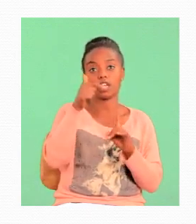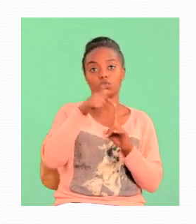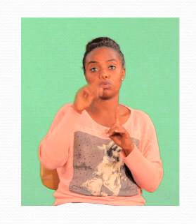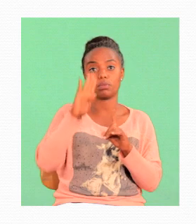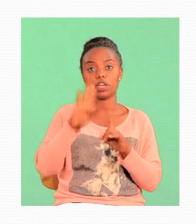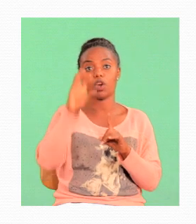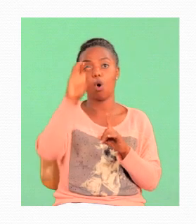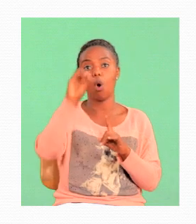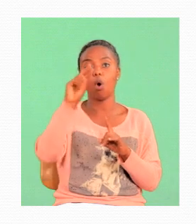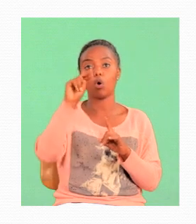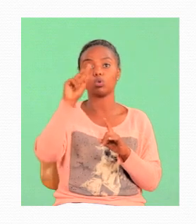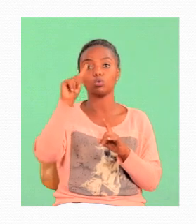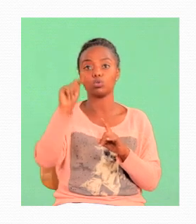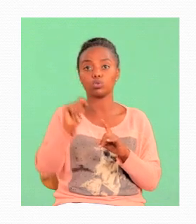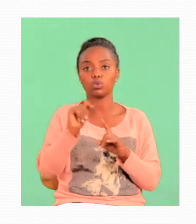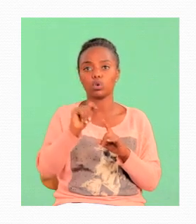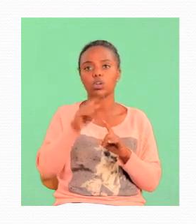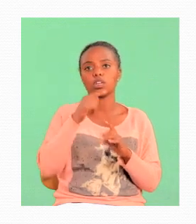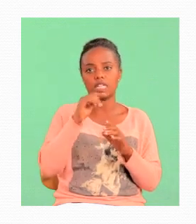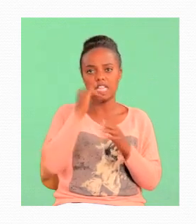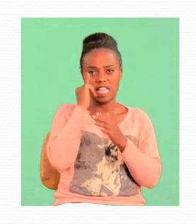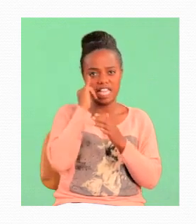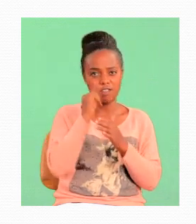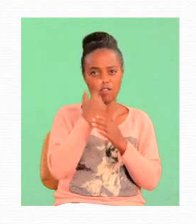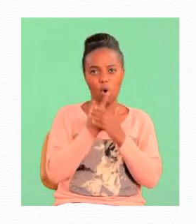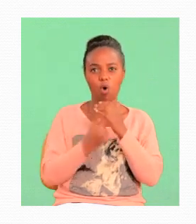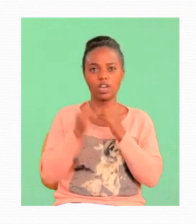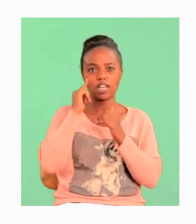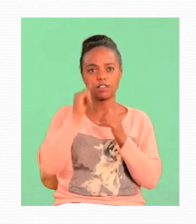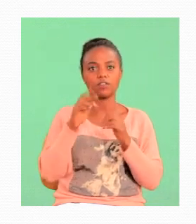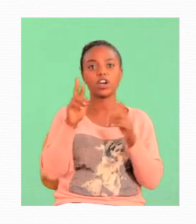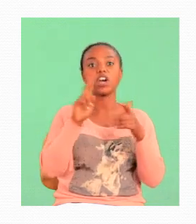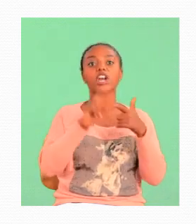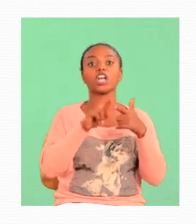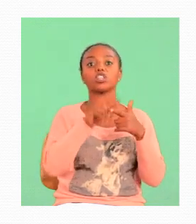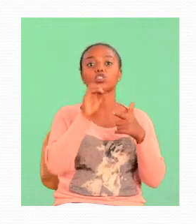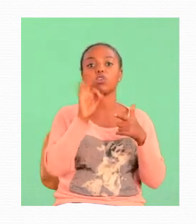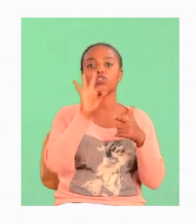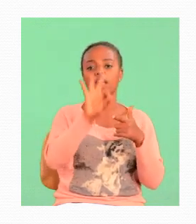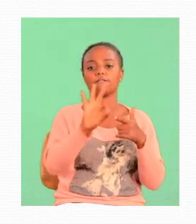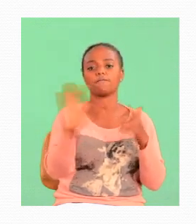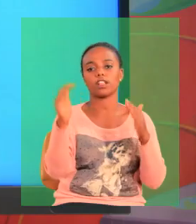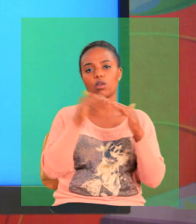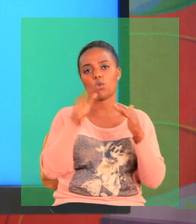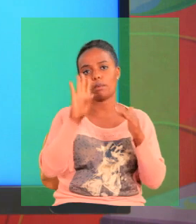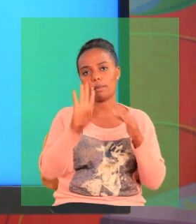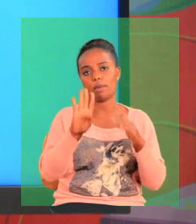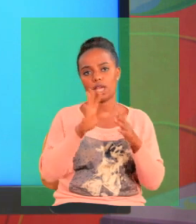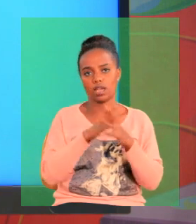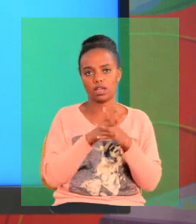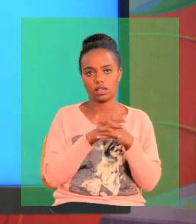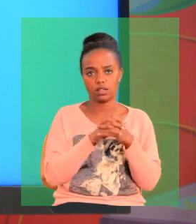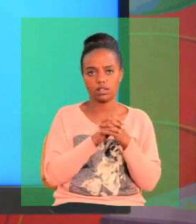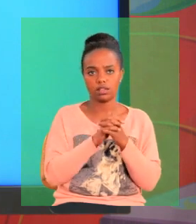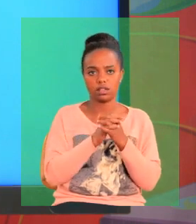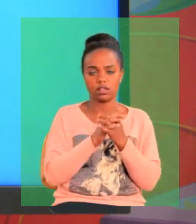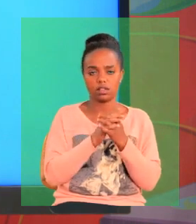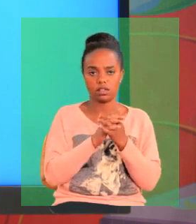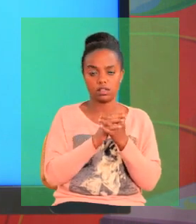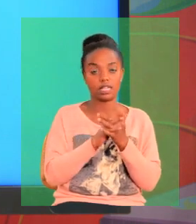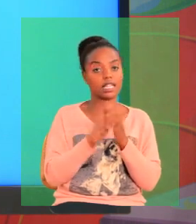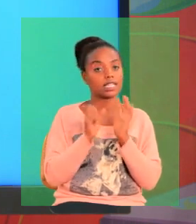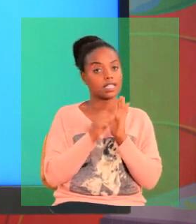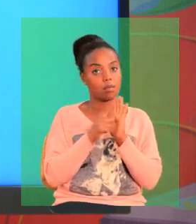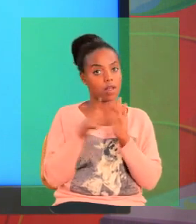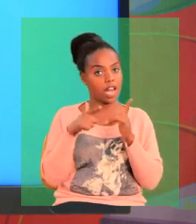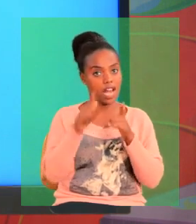a surjection if and only if the range of f is b. So for